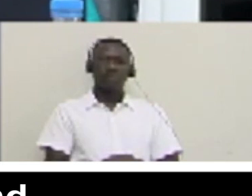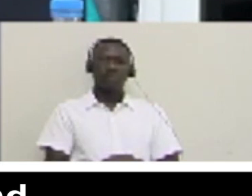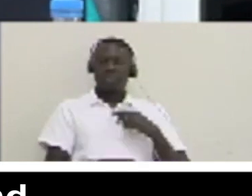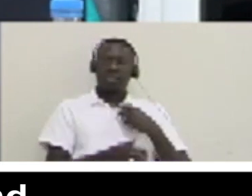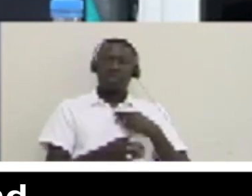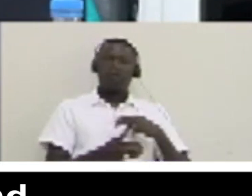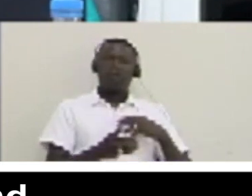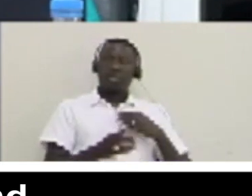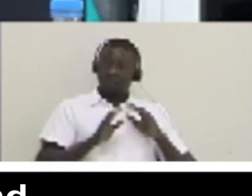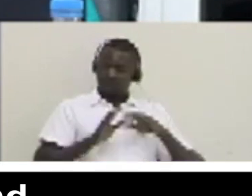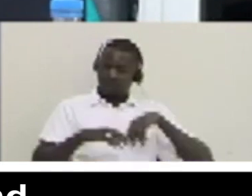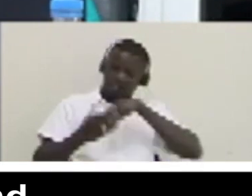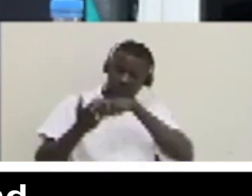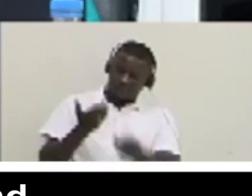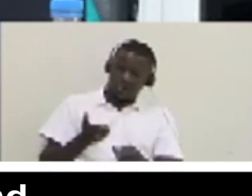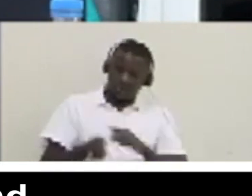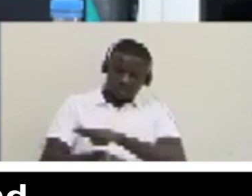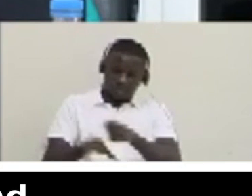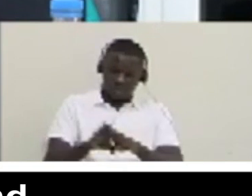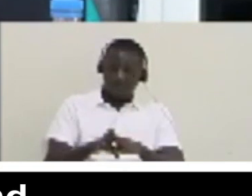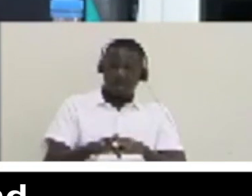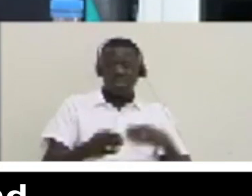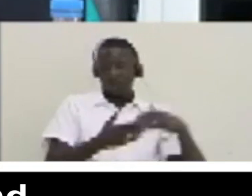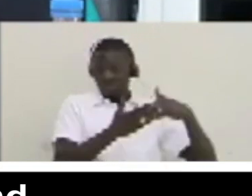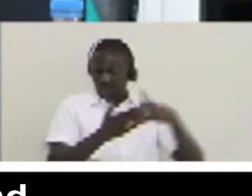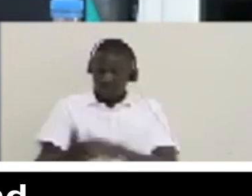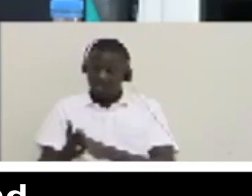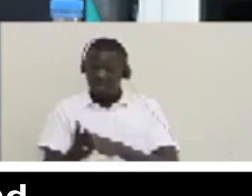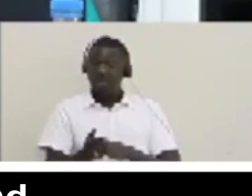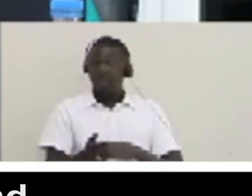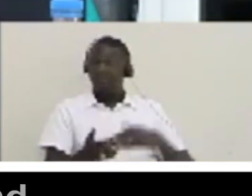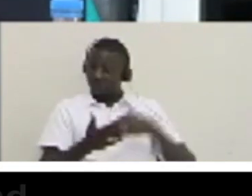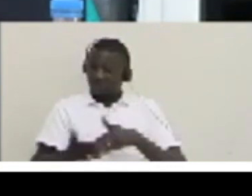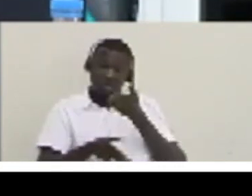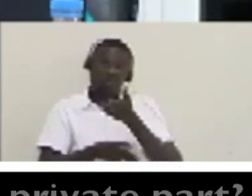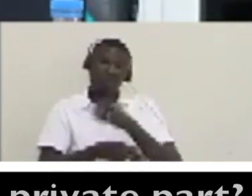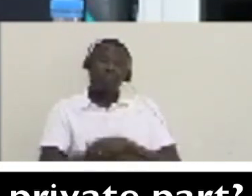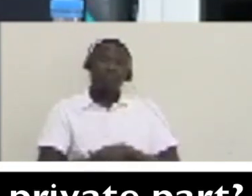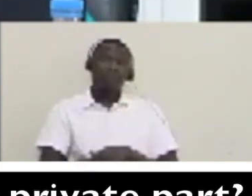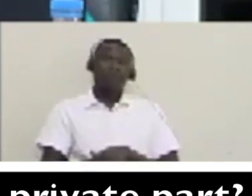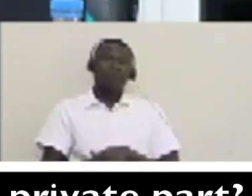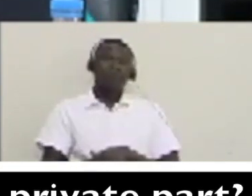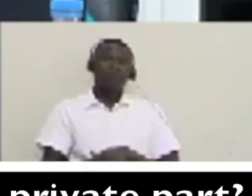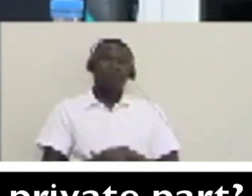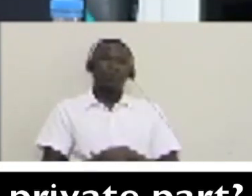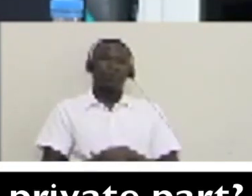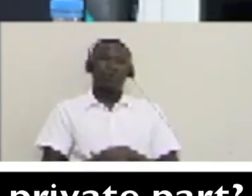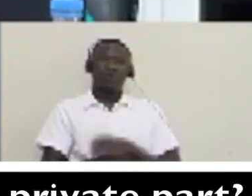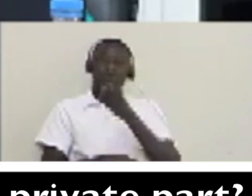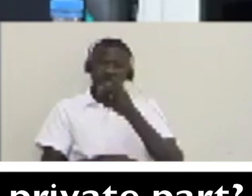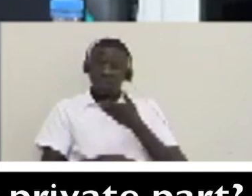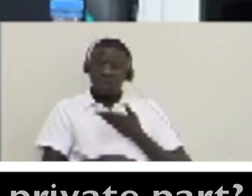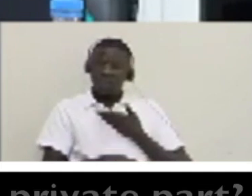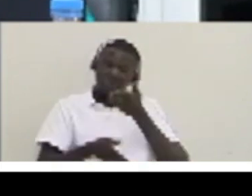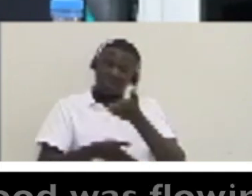second. He fell me on the ground and he imposed himself on me forcefully. Did you sustain any injuries in your